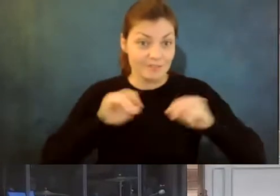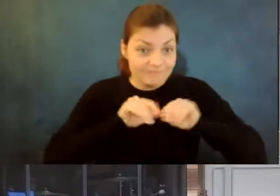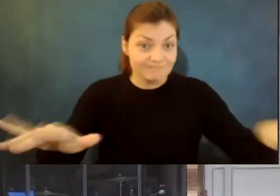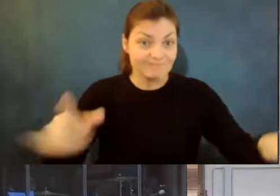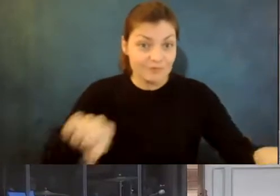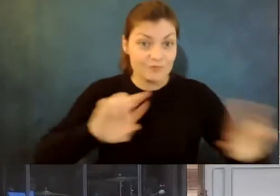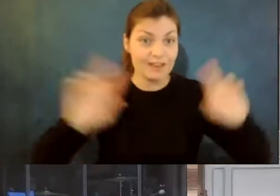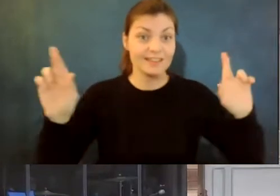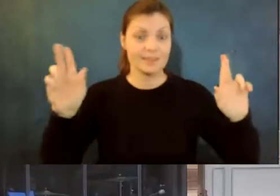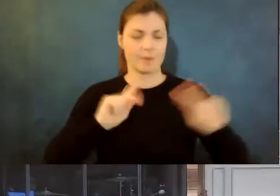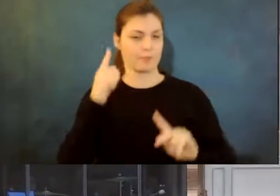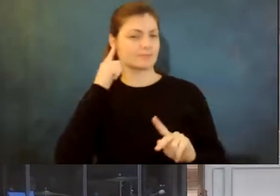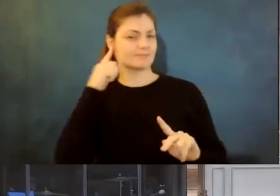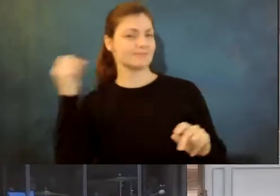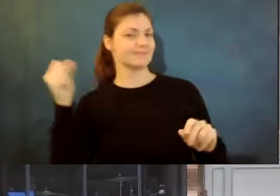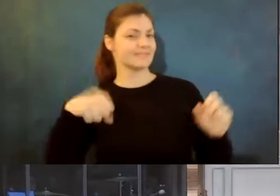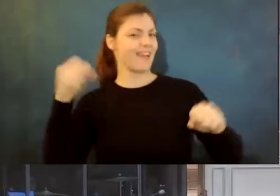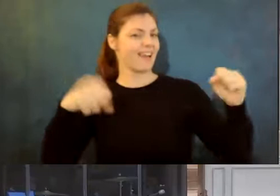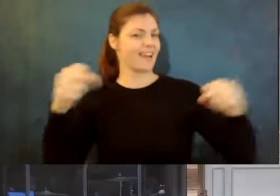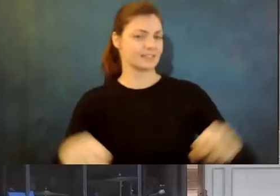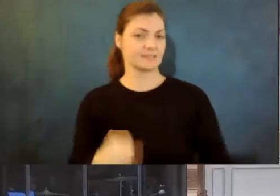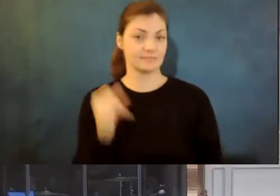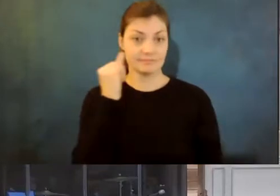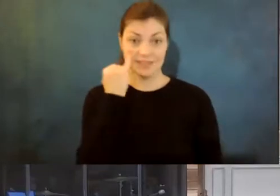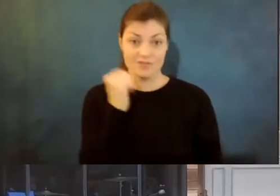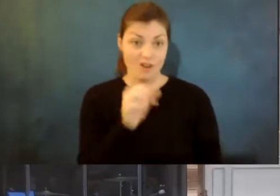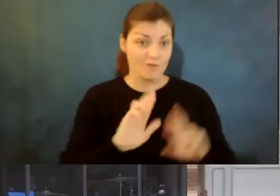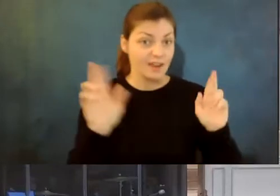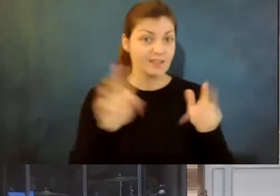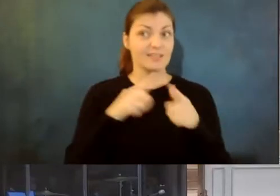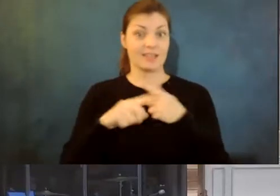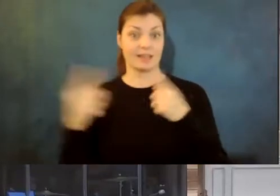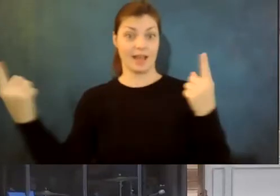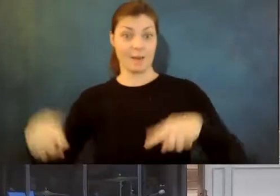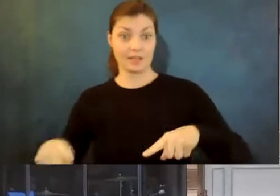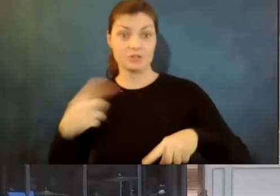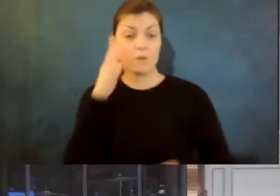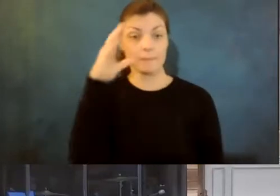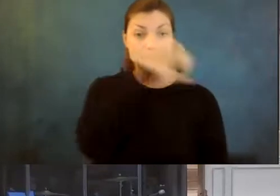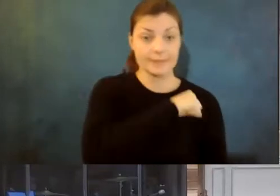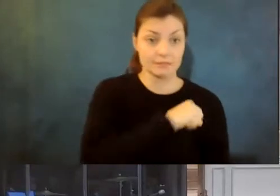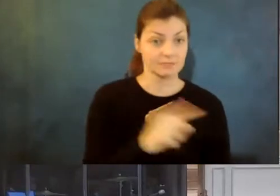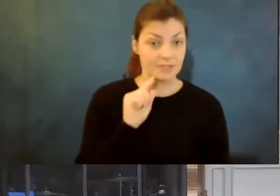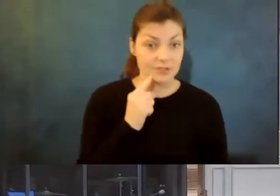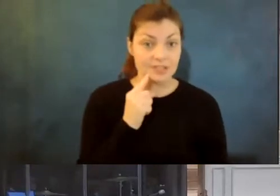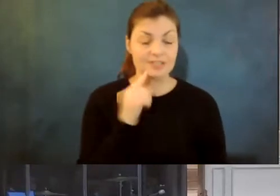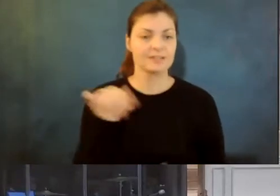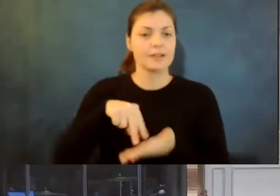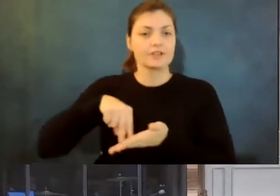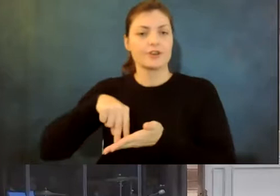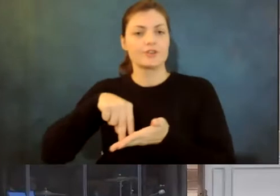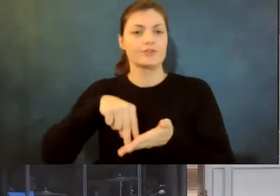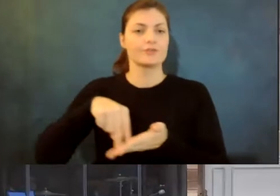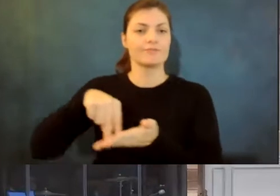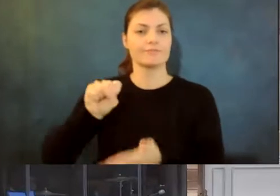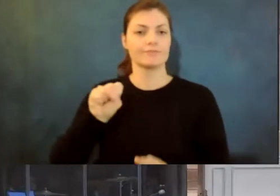revival? Because if you're not, then when it comes, you're going to miss it. I'm serious. I use the illustration of surfing. I don't surf,